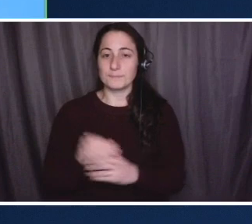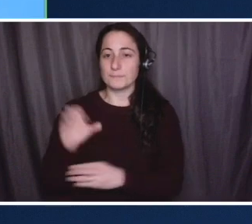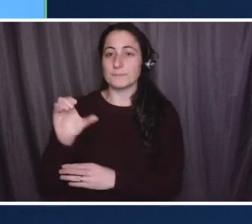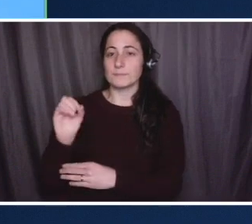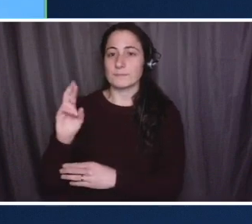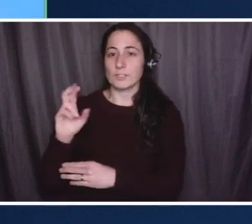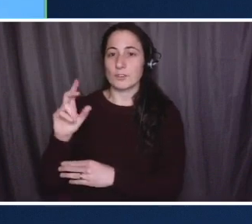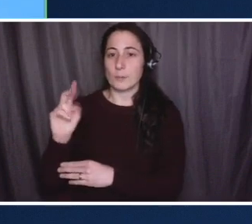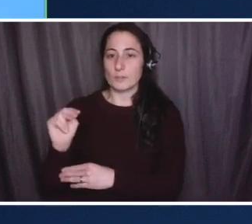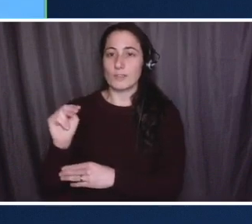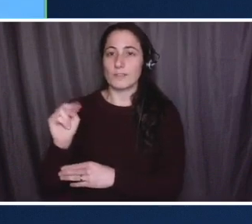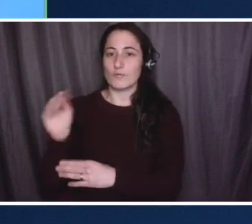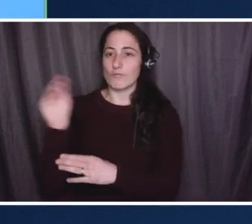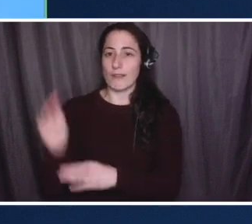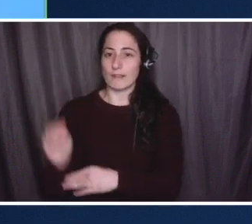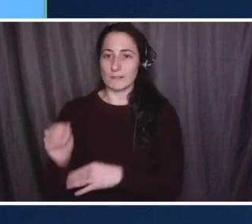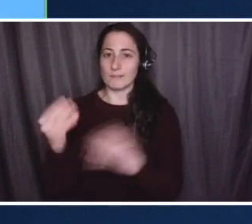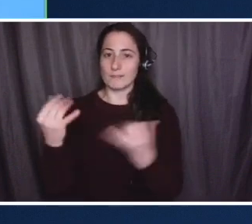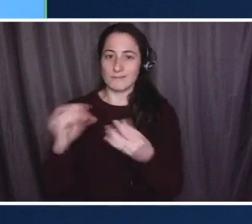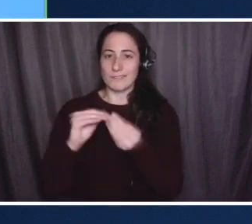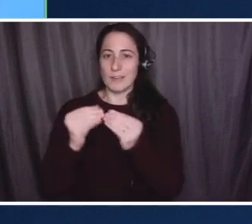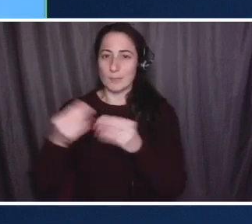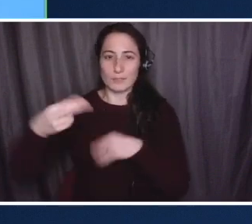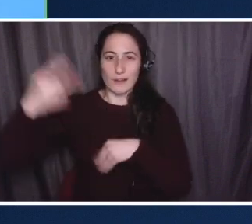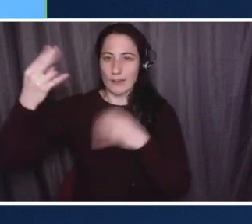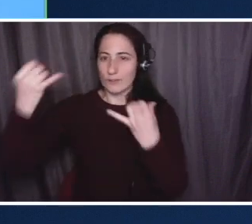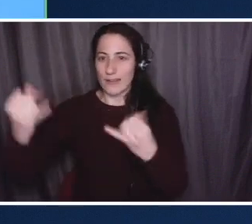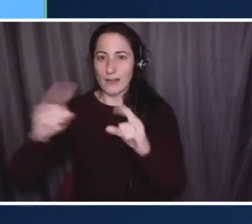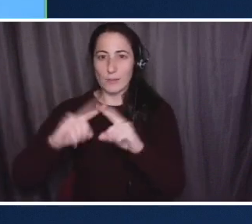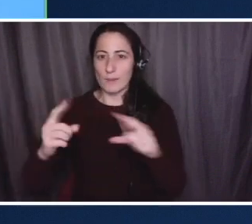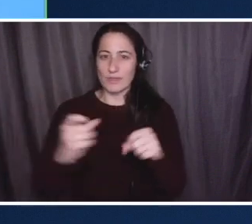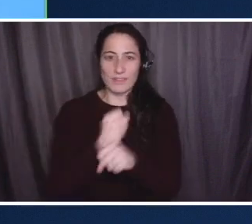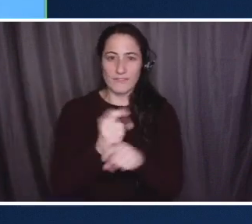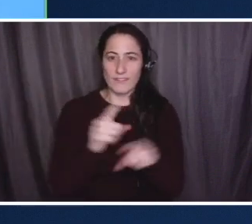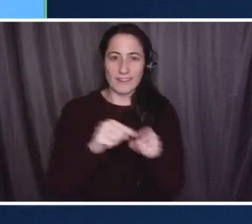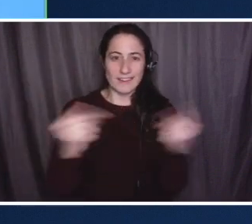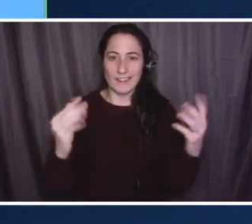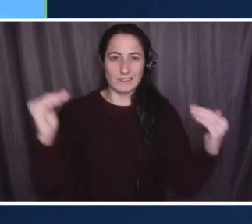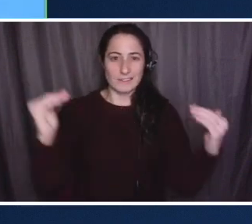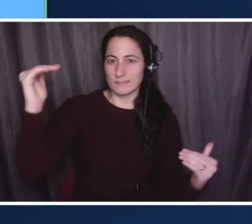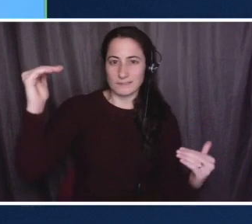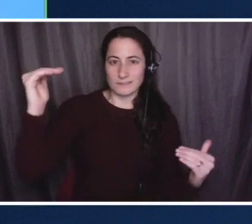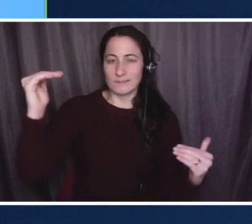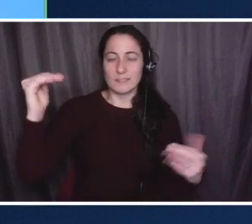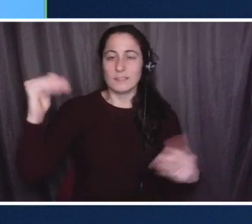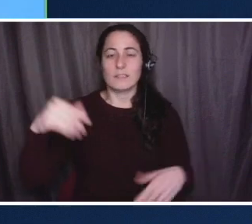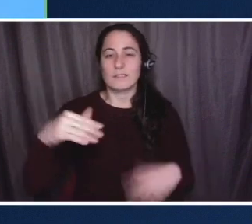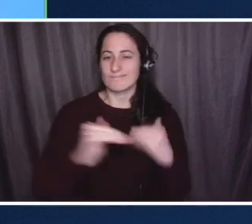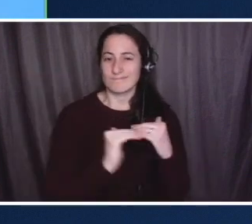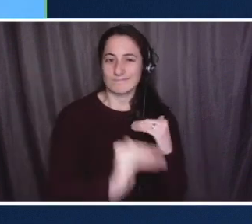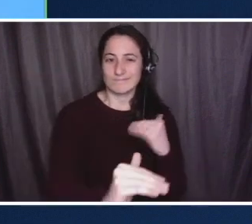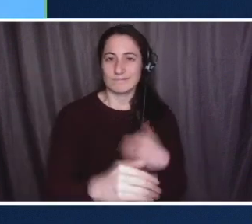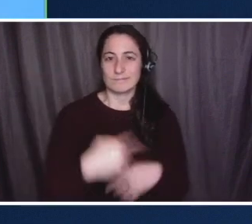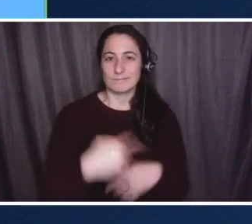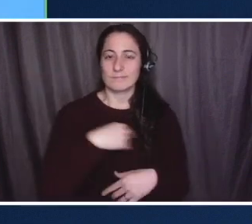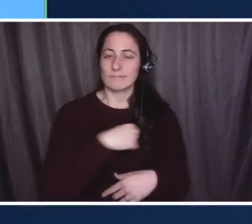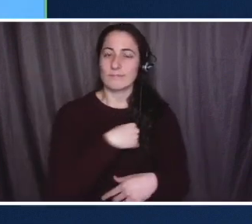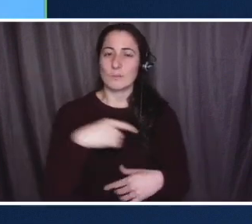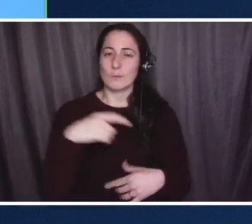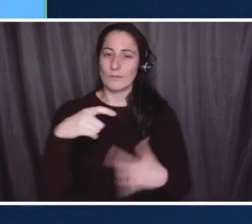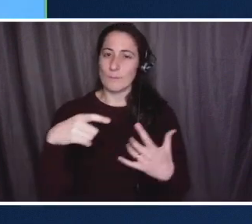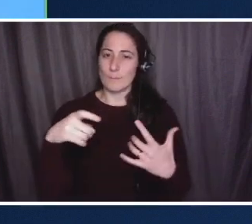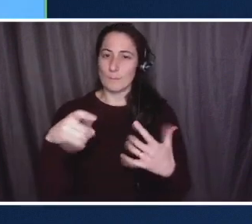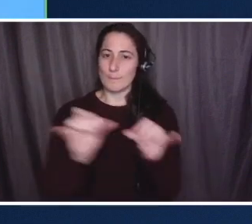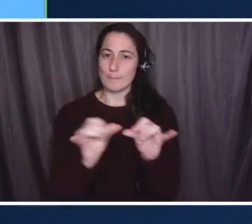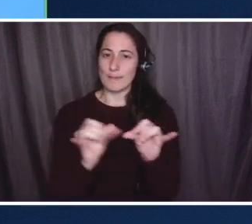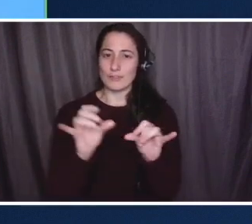around the world, but the fight against corruption is stagnating. And this is something that we have measured during the last